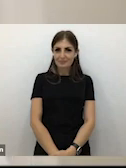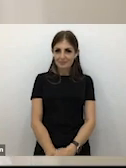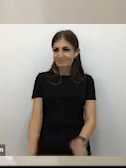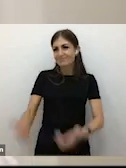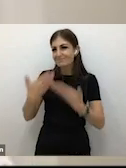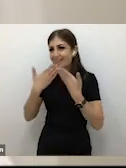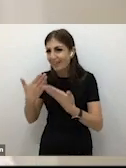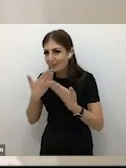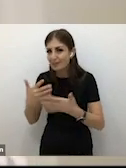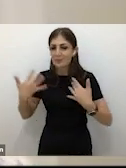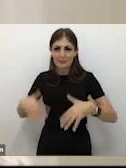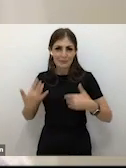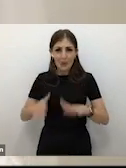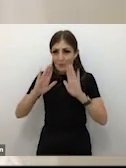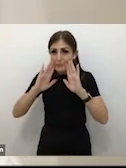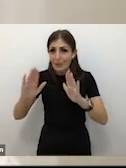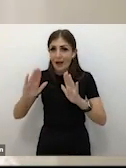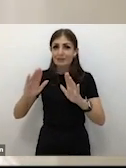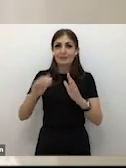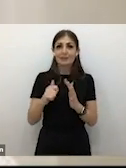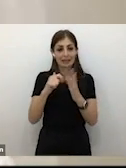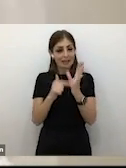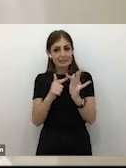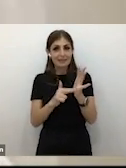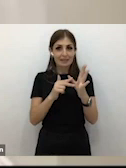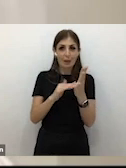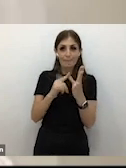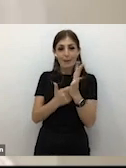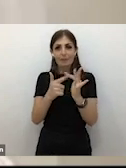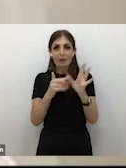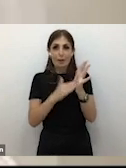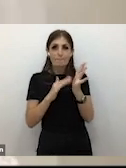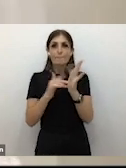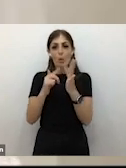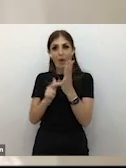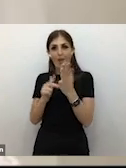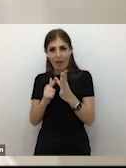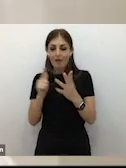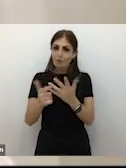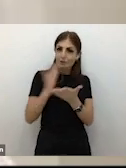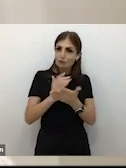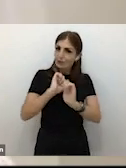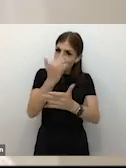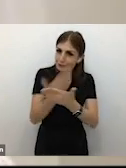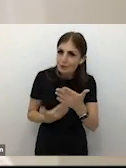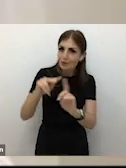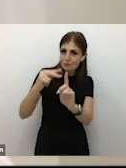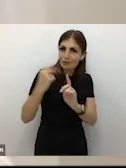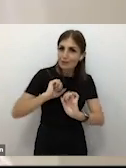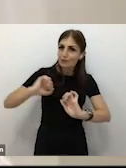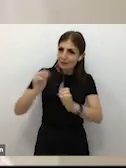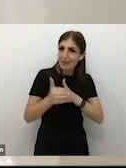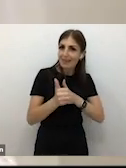Thanks to our wonderful alumni, Katina, Mariam, and Morwenna, for sharing their reflections on leadership with